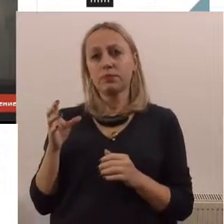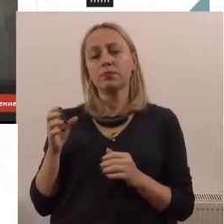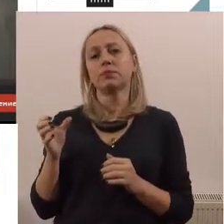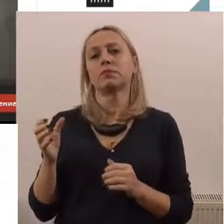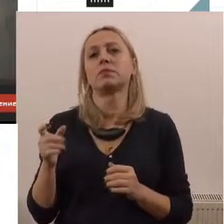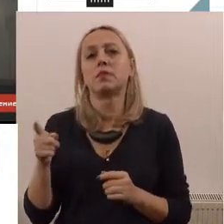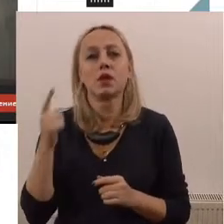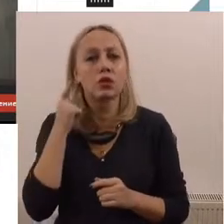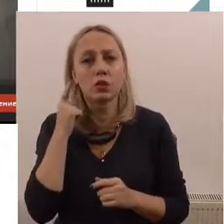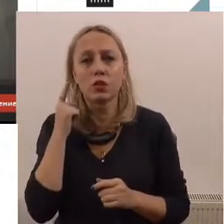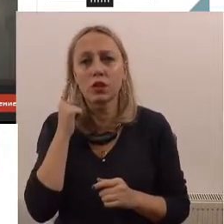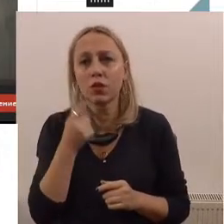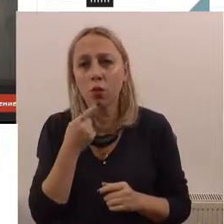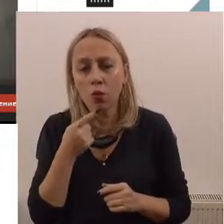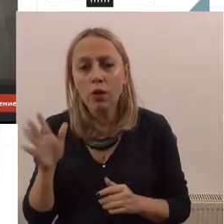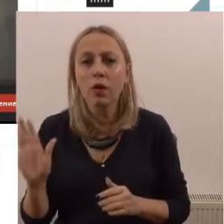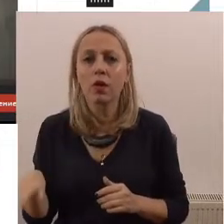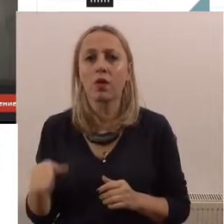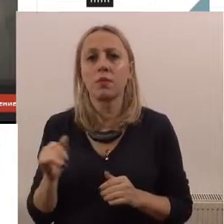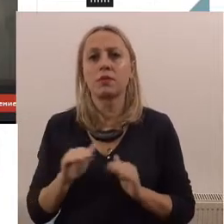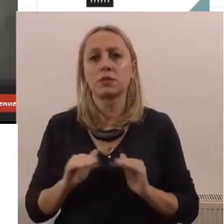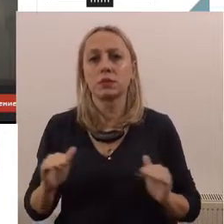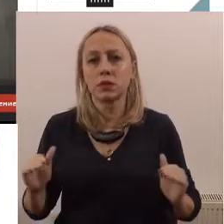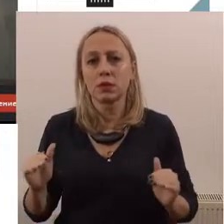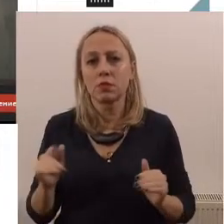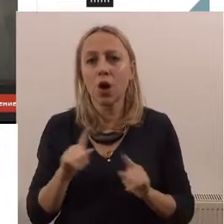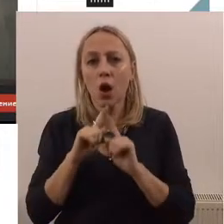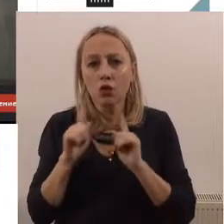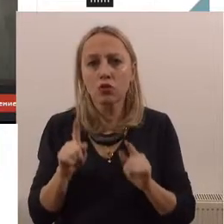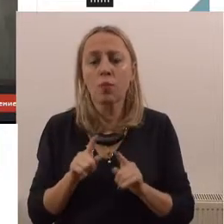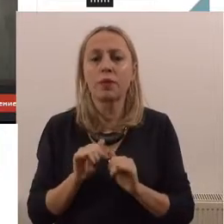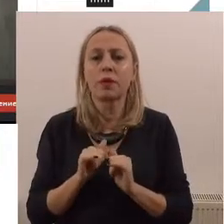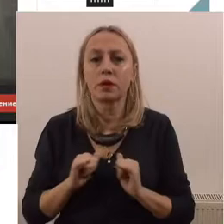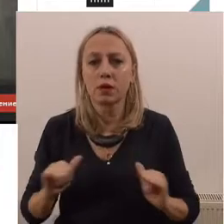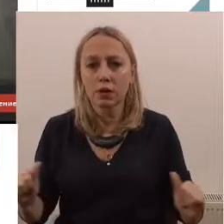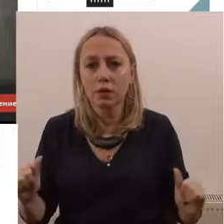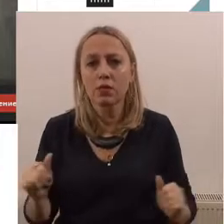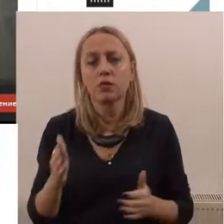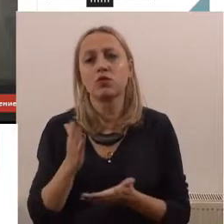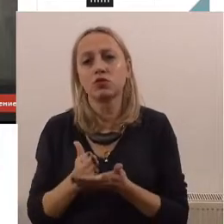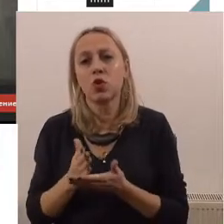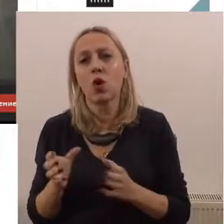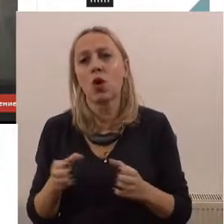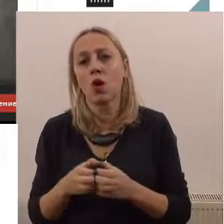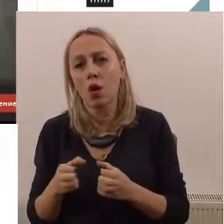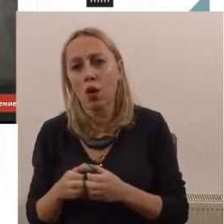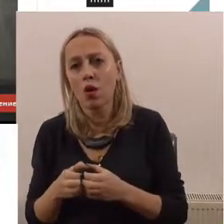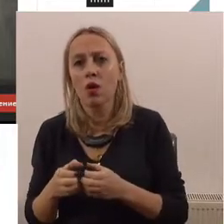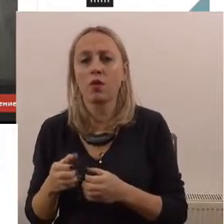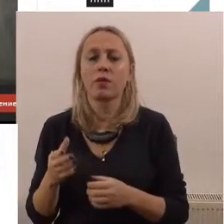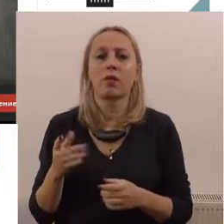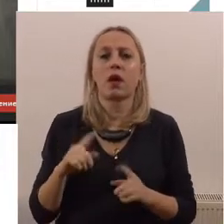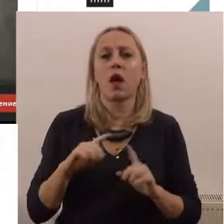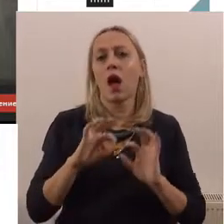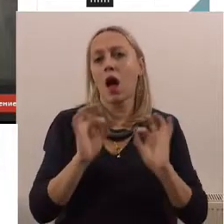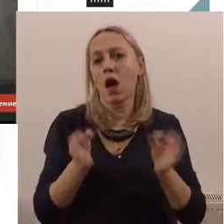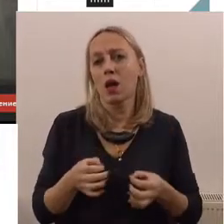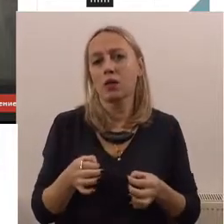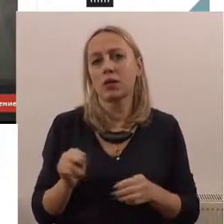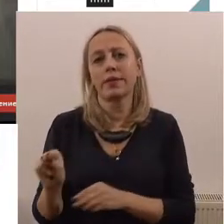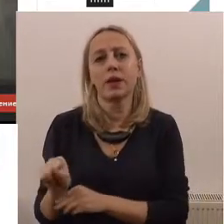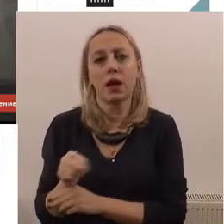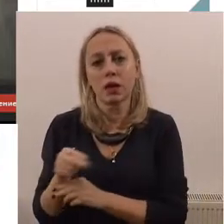It had been the result of our work with people with deaf, people who are